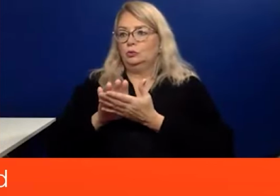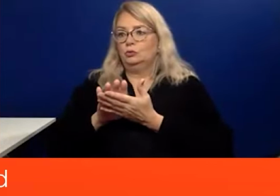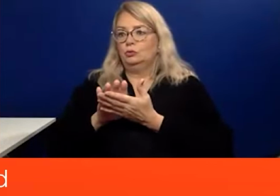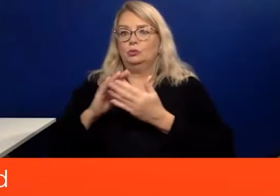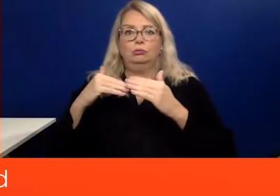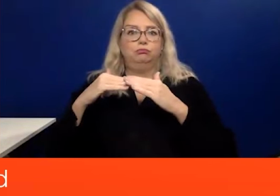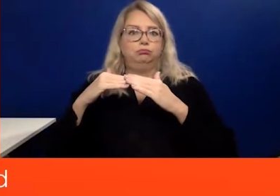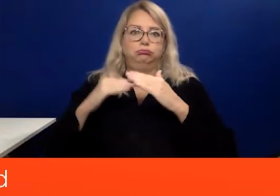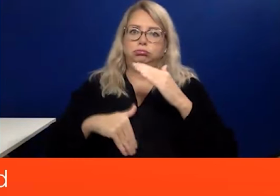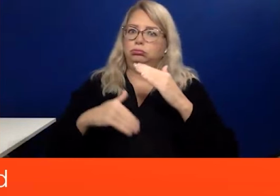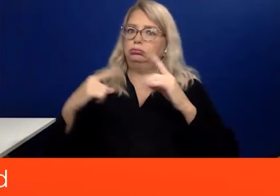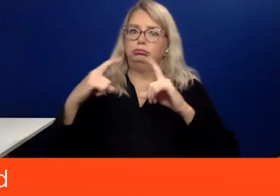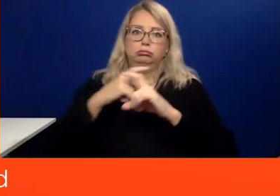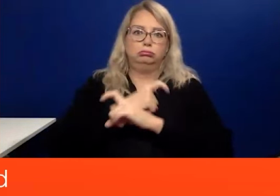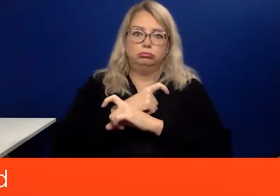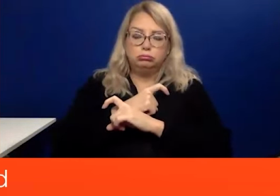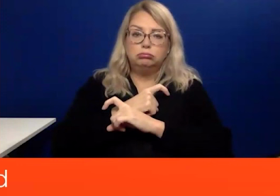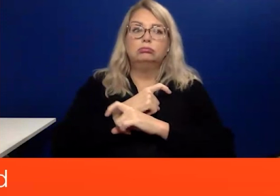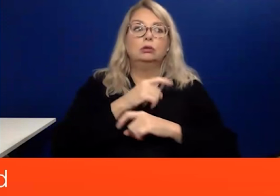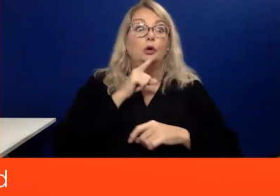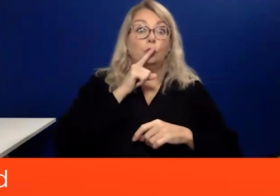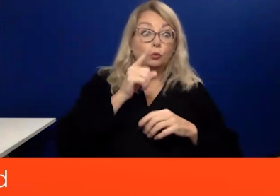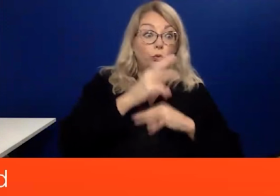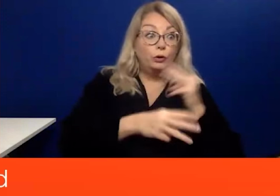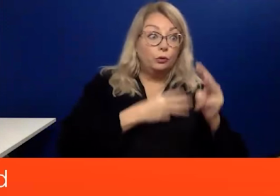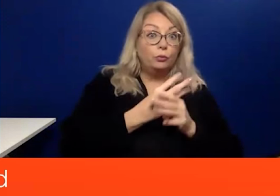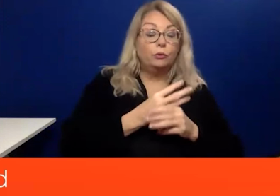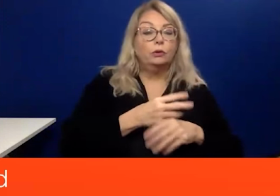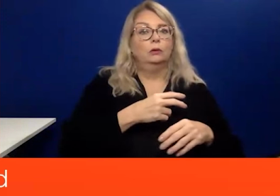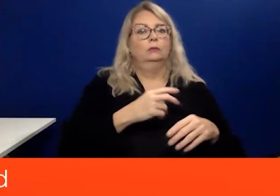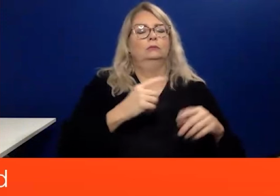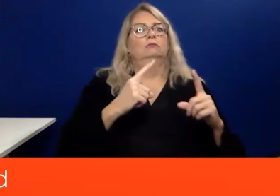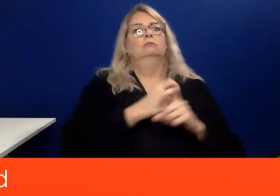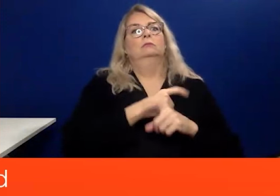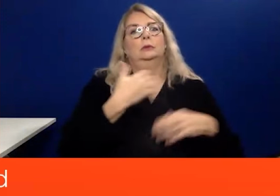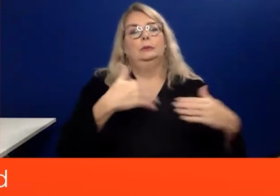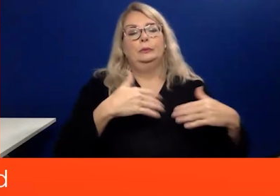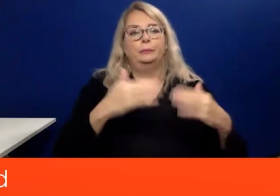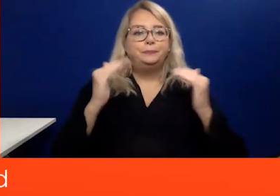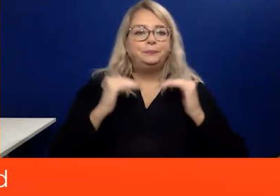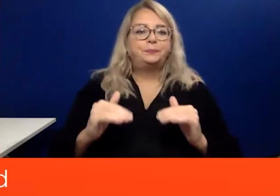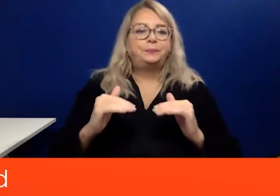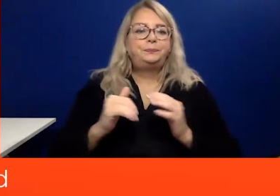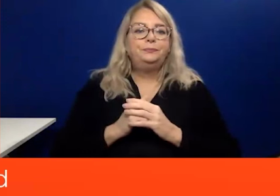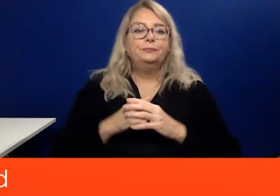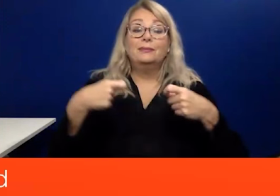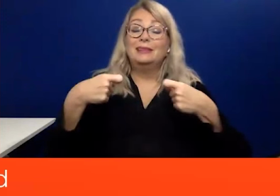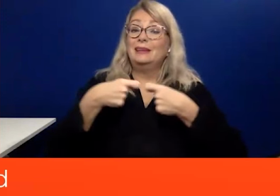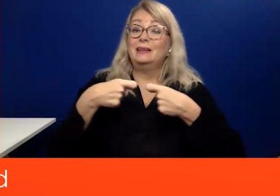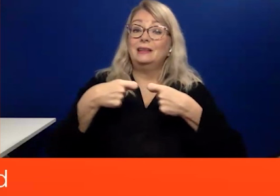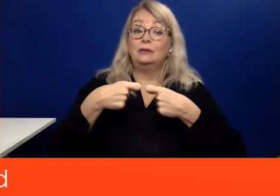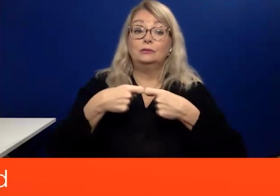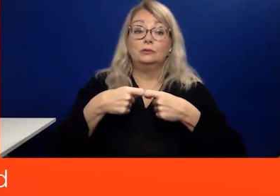Electrical engineering. What if the student were to design and build an electronic gadget? Would that do